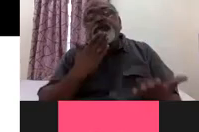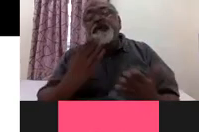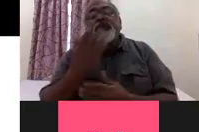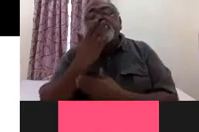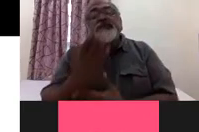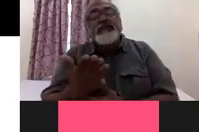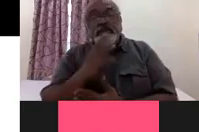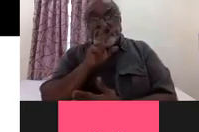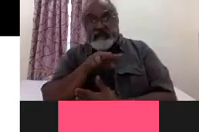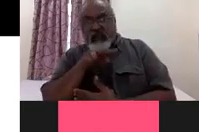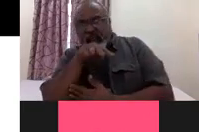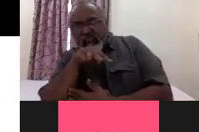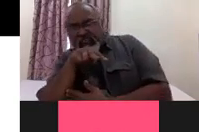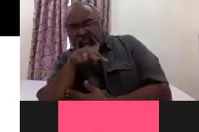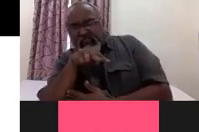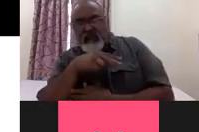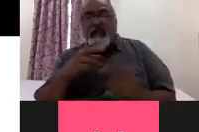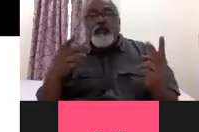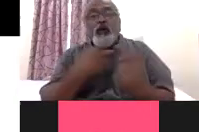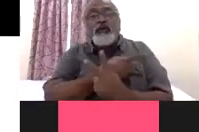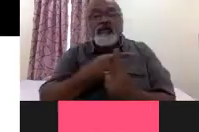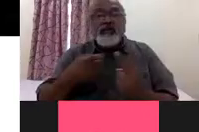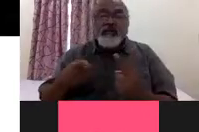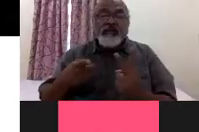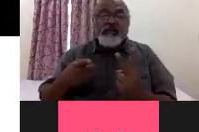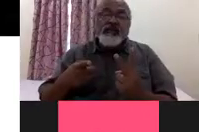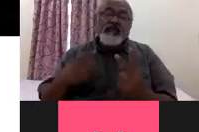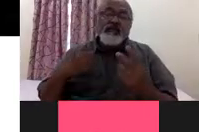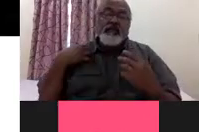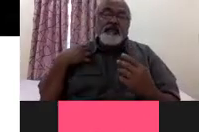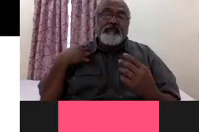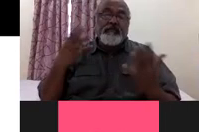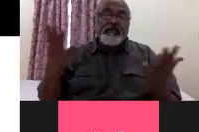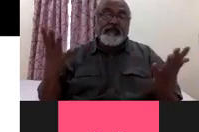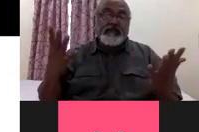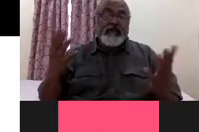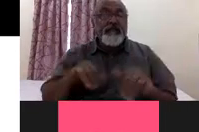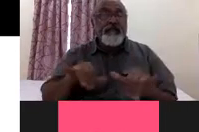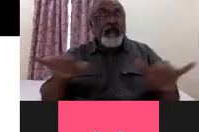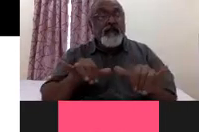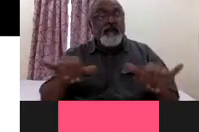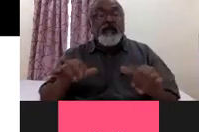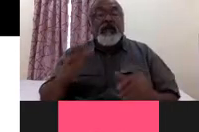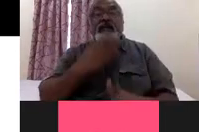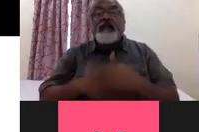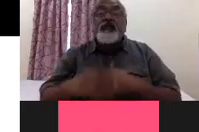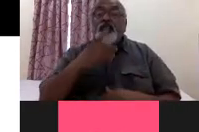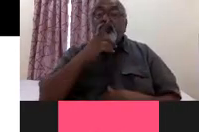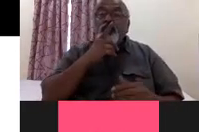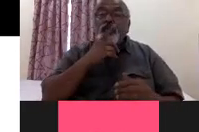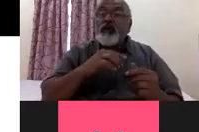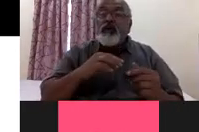very definition as per Rights of Persons with Disabilities Act, which draws from the UN Convention also. Persons with disabilities include those who have long-term